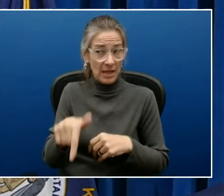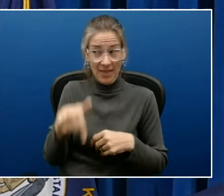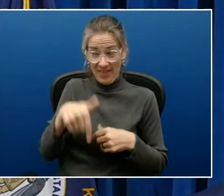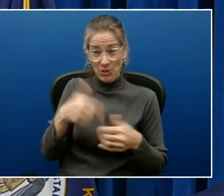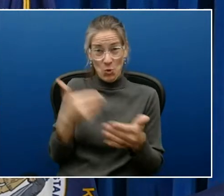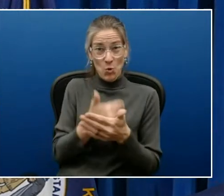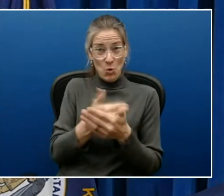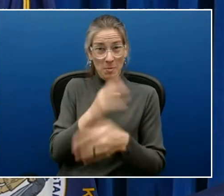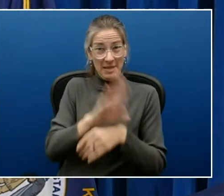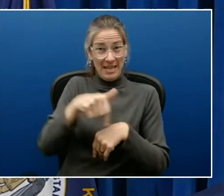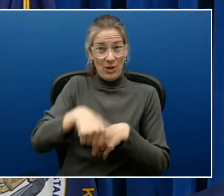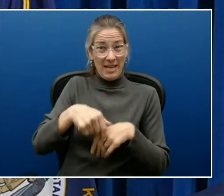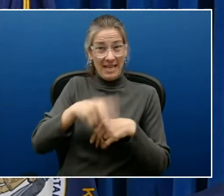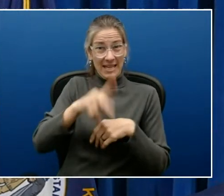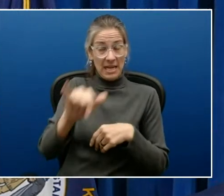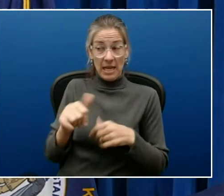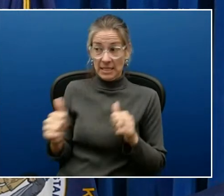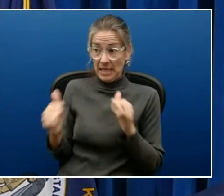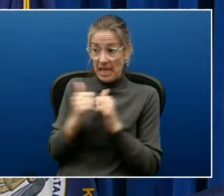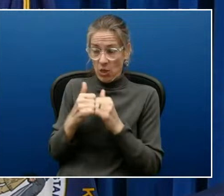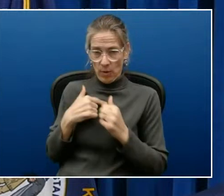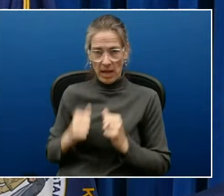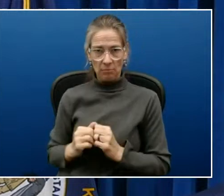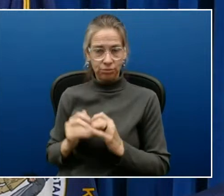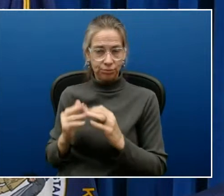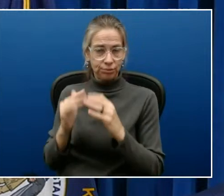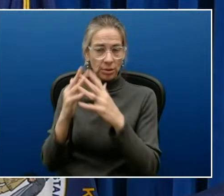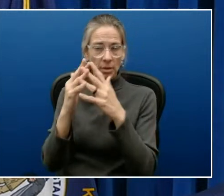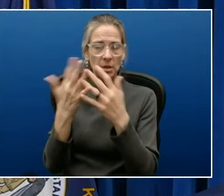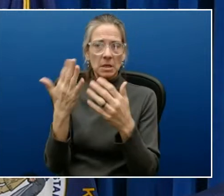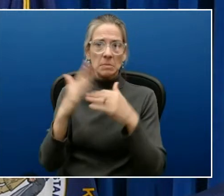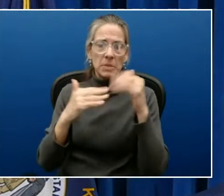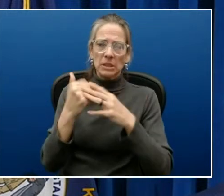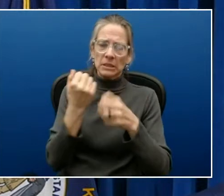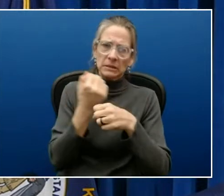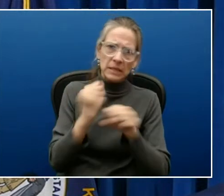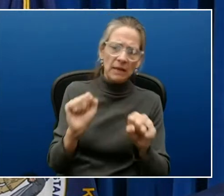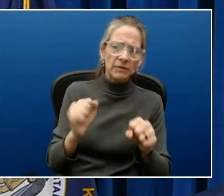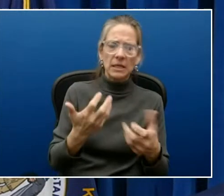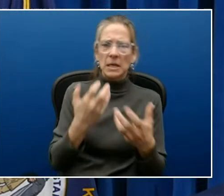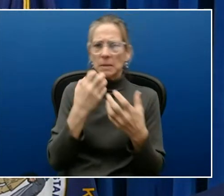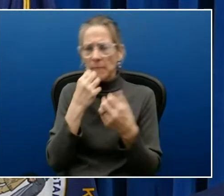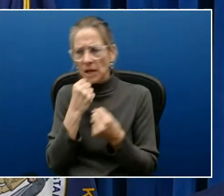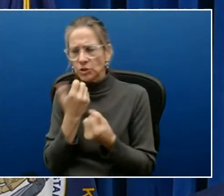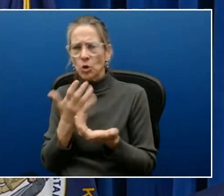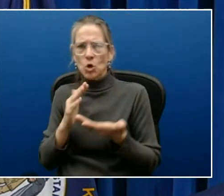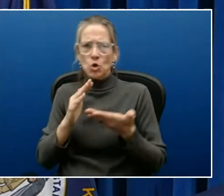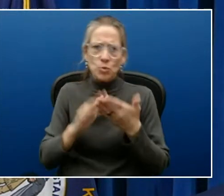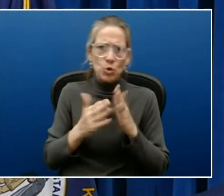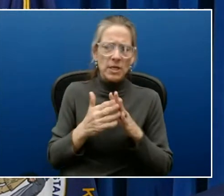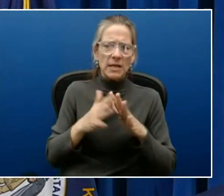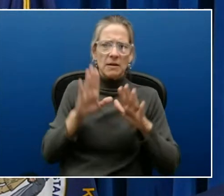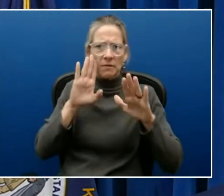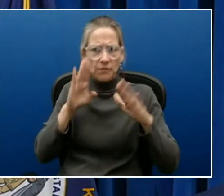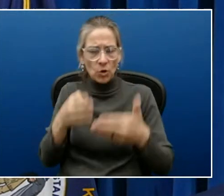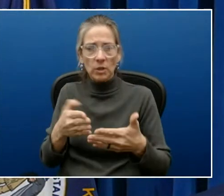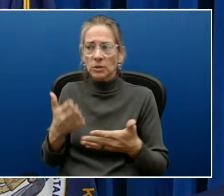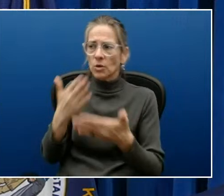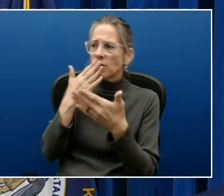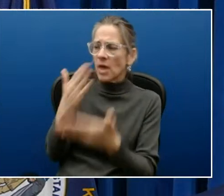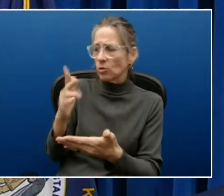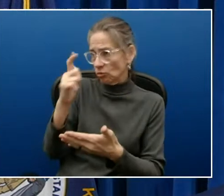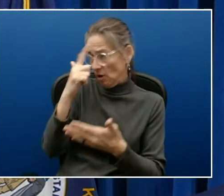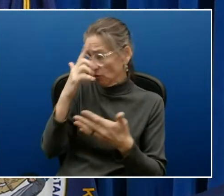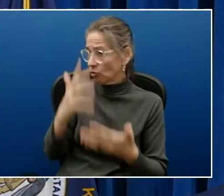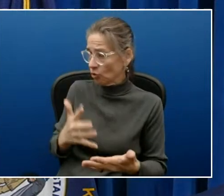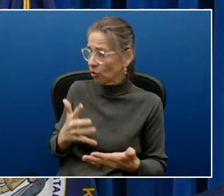we can build it the right way from the ground up with safety, compassion, and community at its core. So again, thank you, Governor Beshear, for your vision in bringing medical cannabis